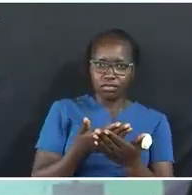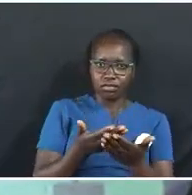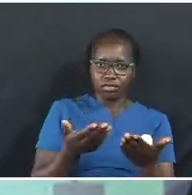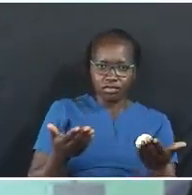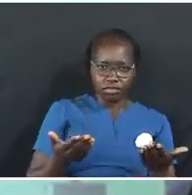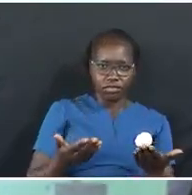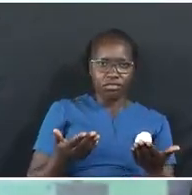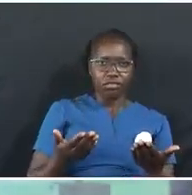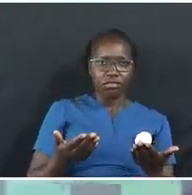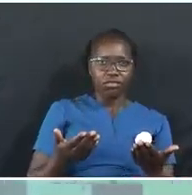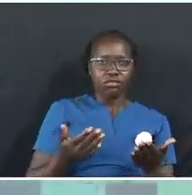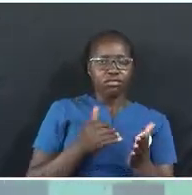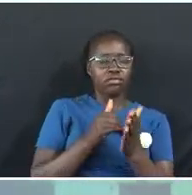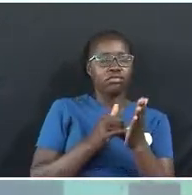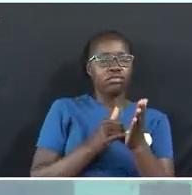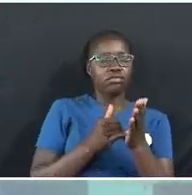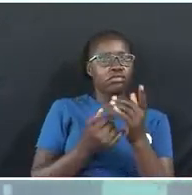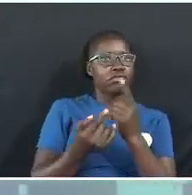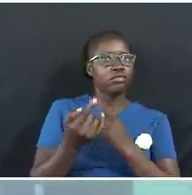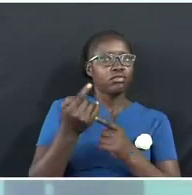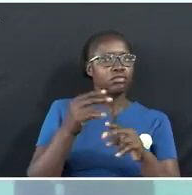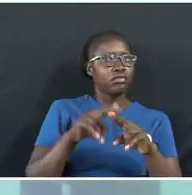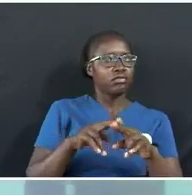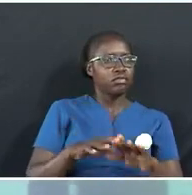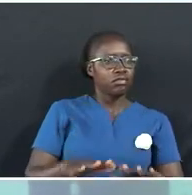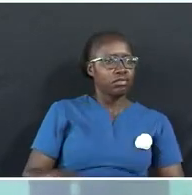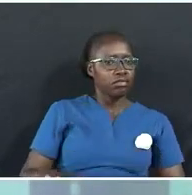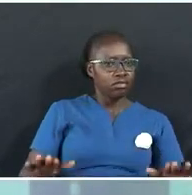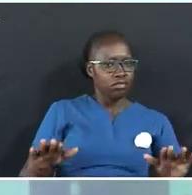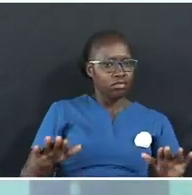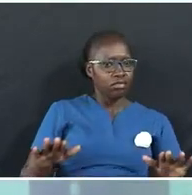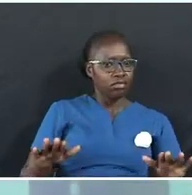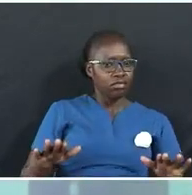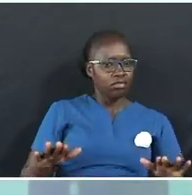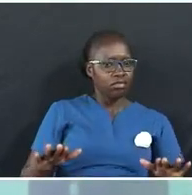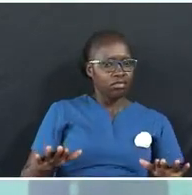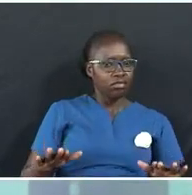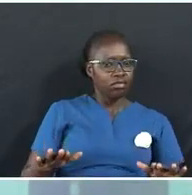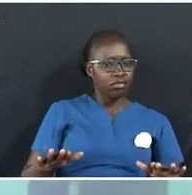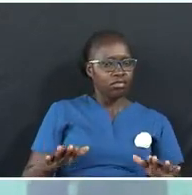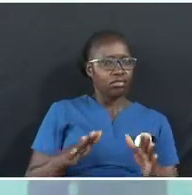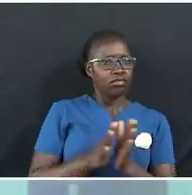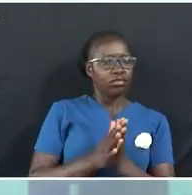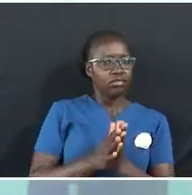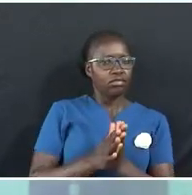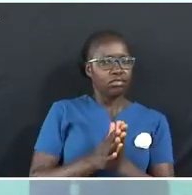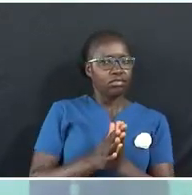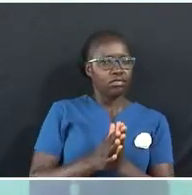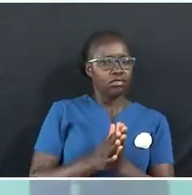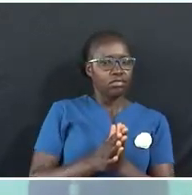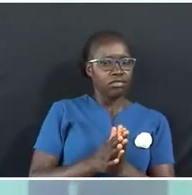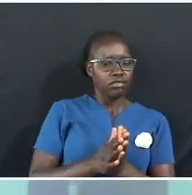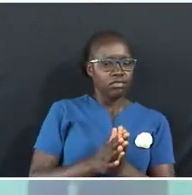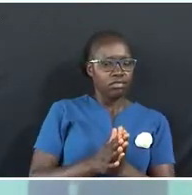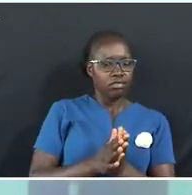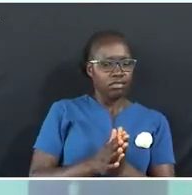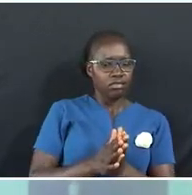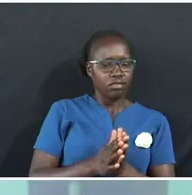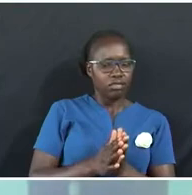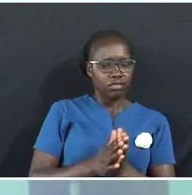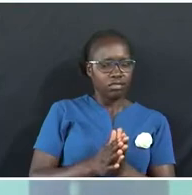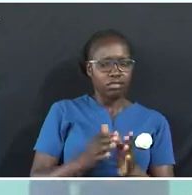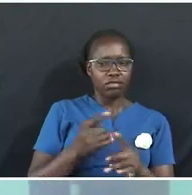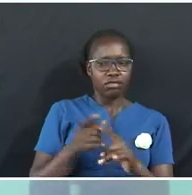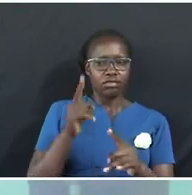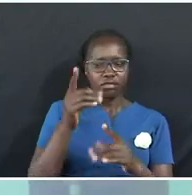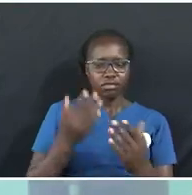urgent. Just look down, sit down on them, even write them, put them down, you call them urgent, yes. But